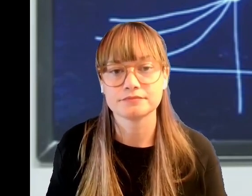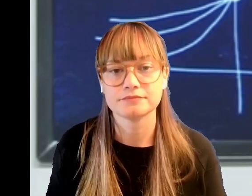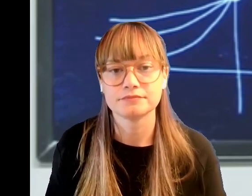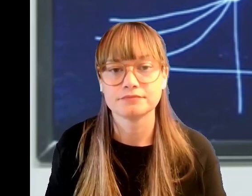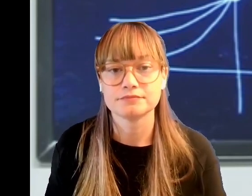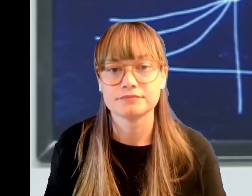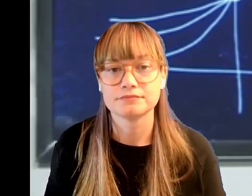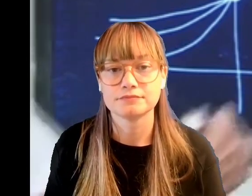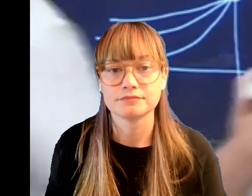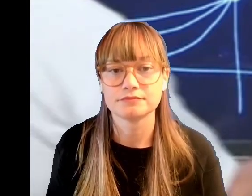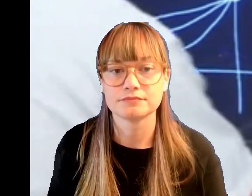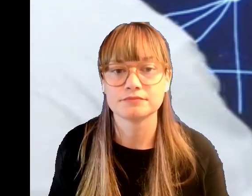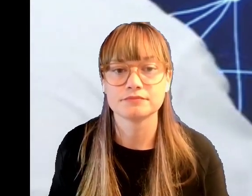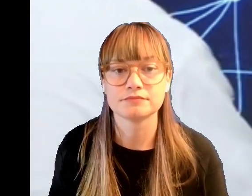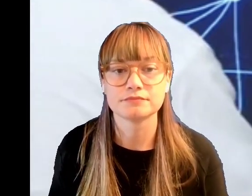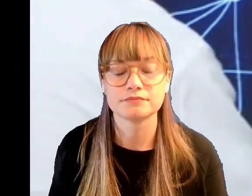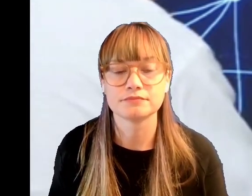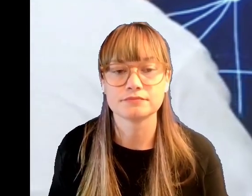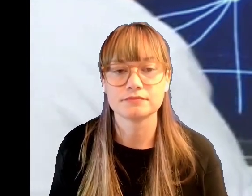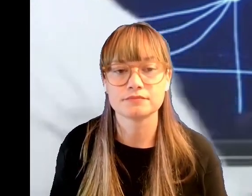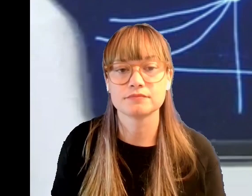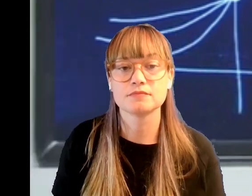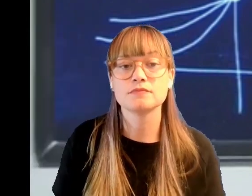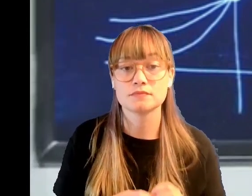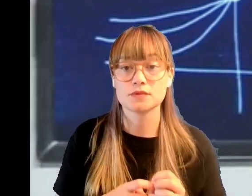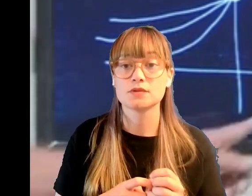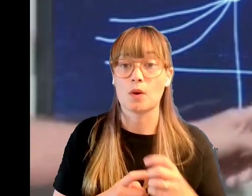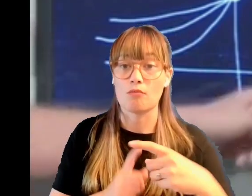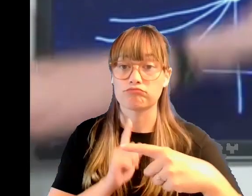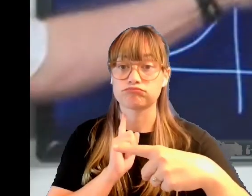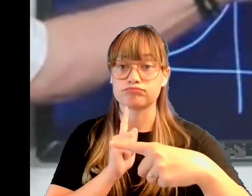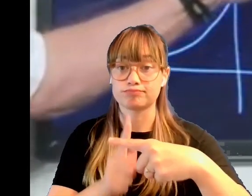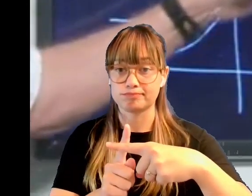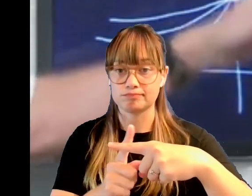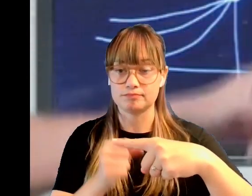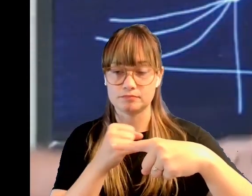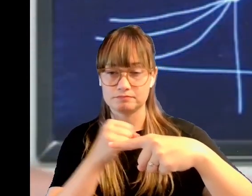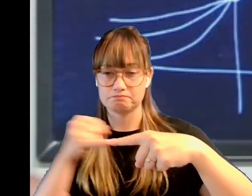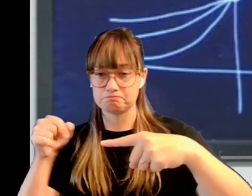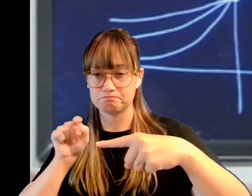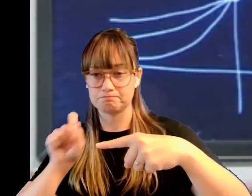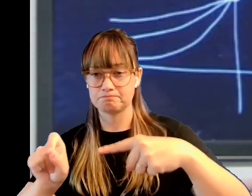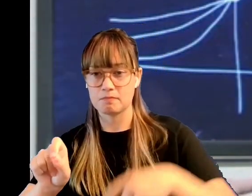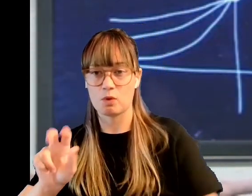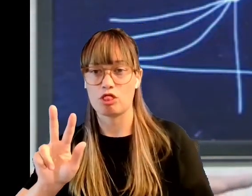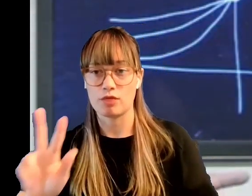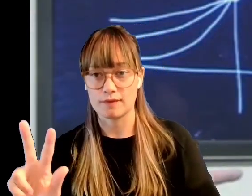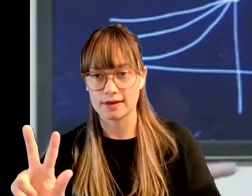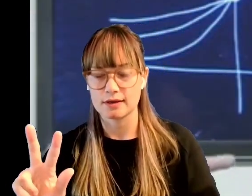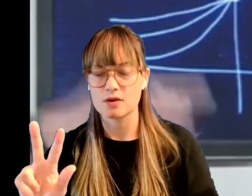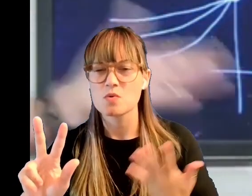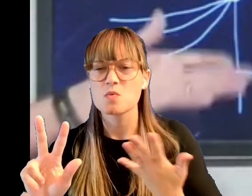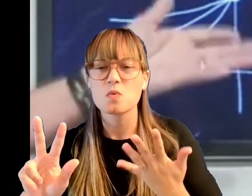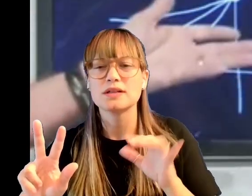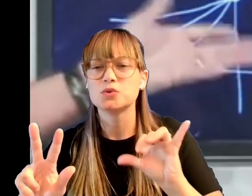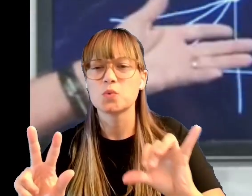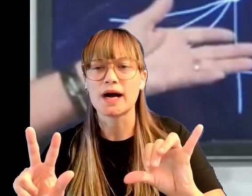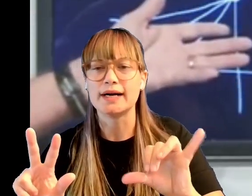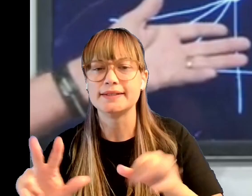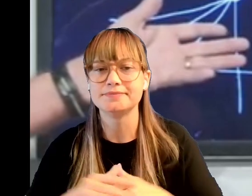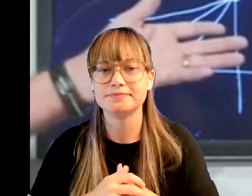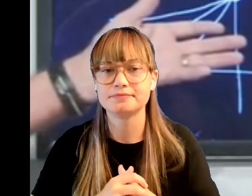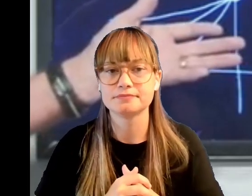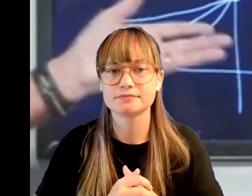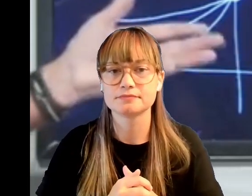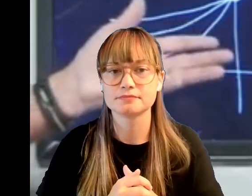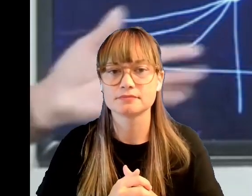lesson. I want to come over here to 3 and find the y-coordinate of my point. So I need to